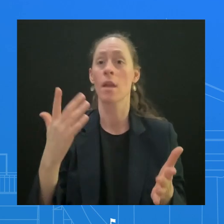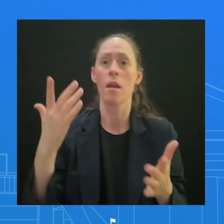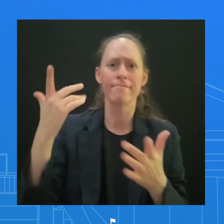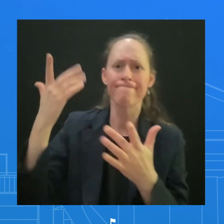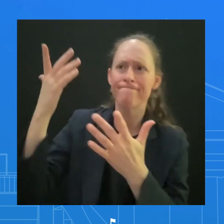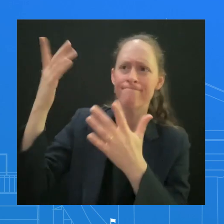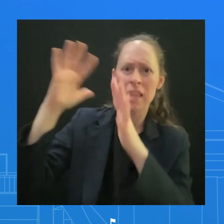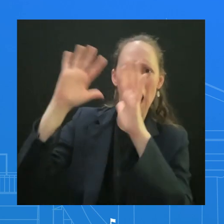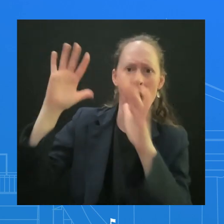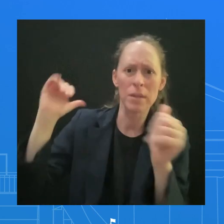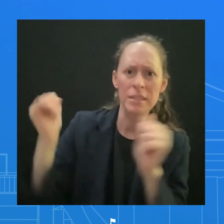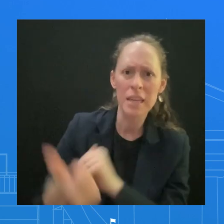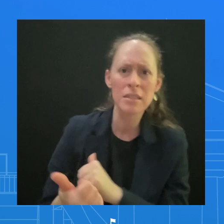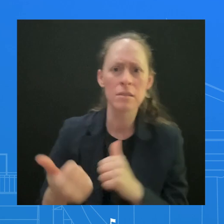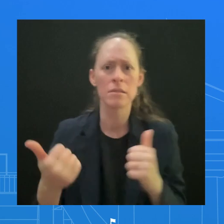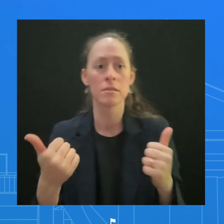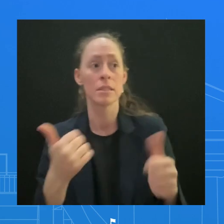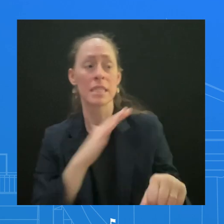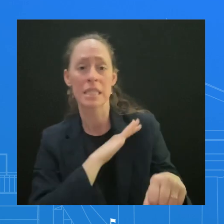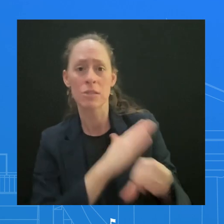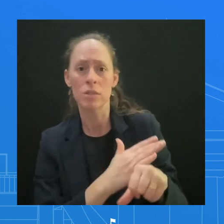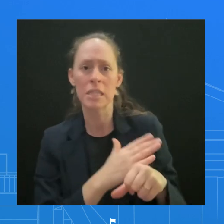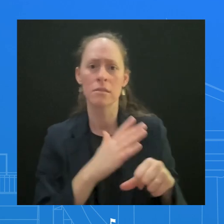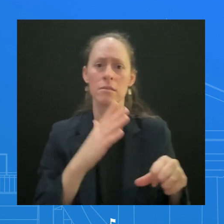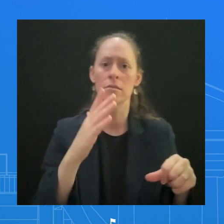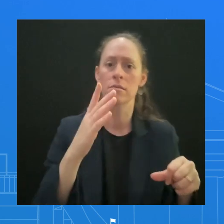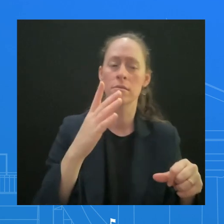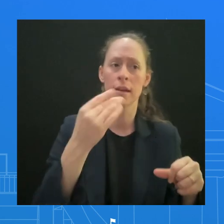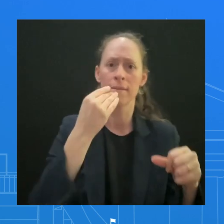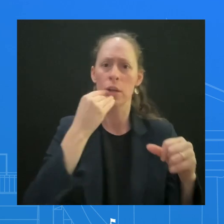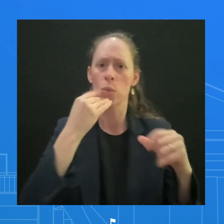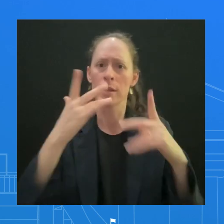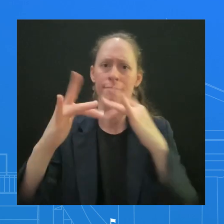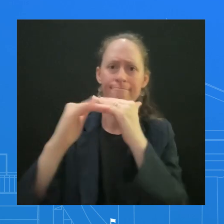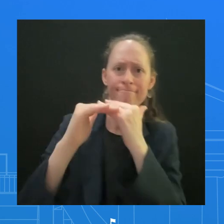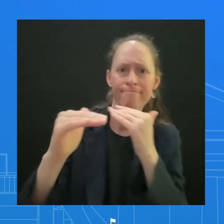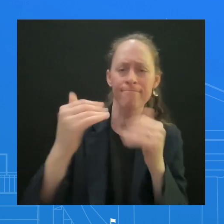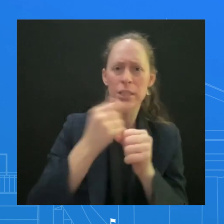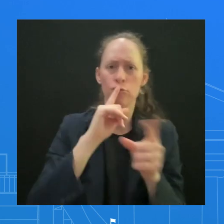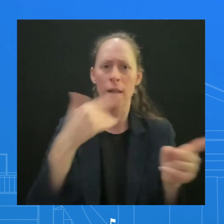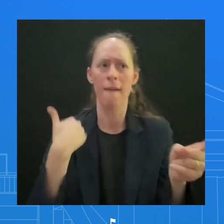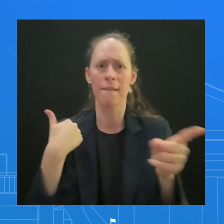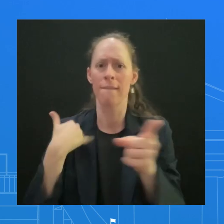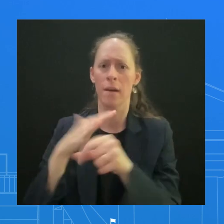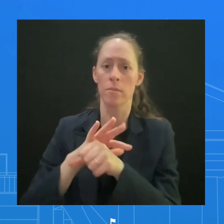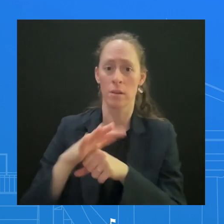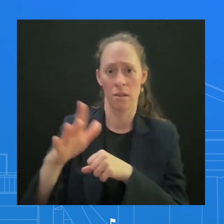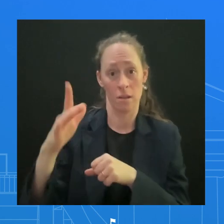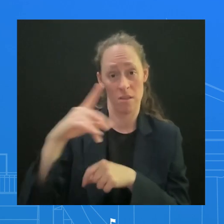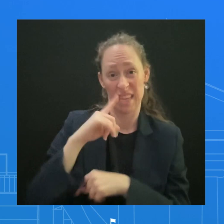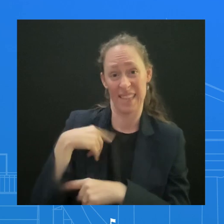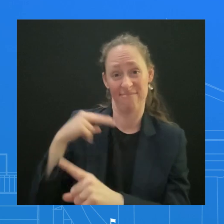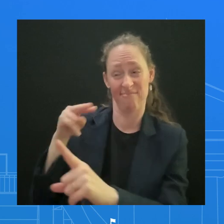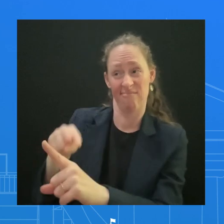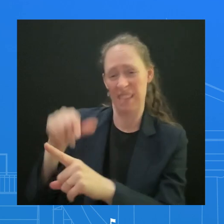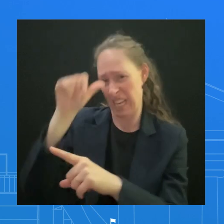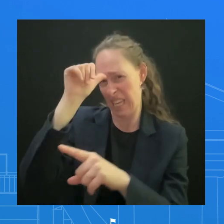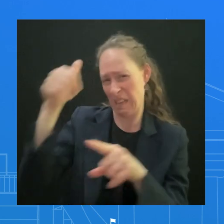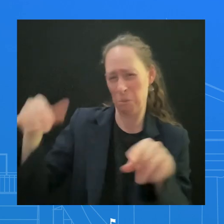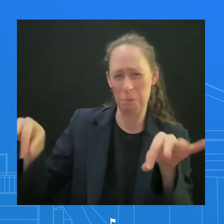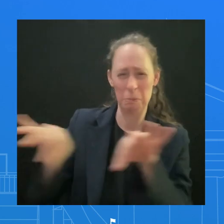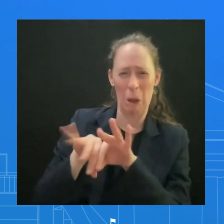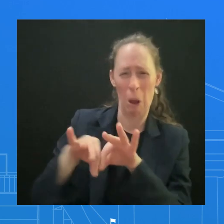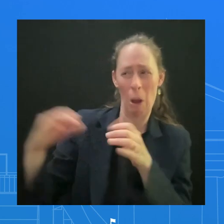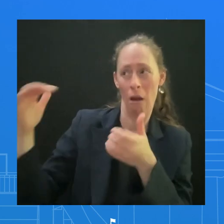food security, there's just simply no partner that's going to be more consequential to helping solve those problems than India, and that's exactly what President Biden made